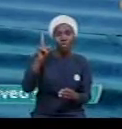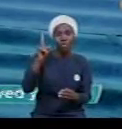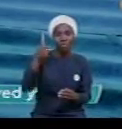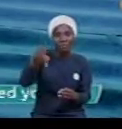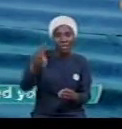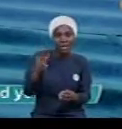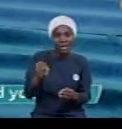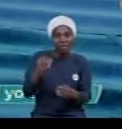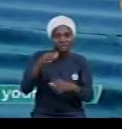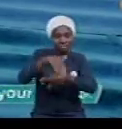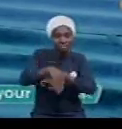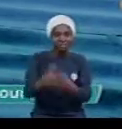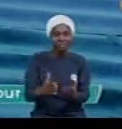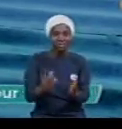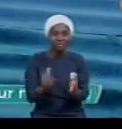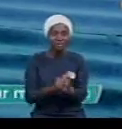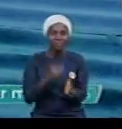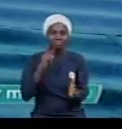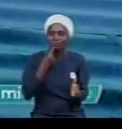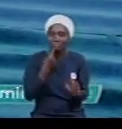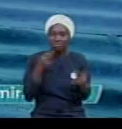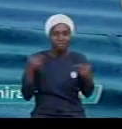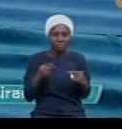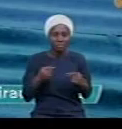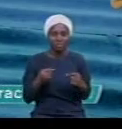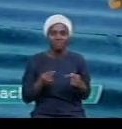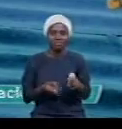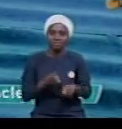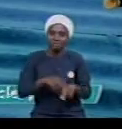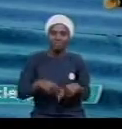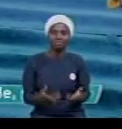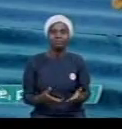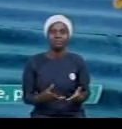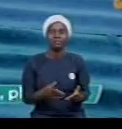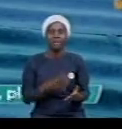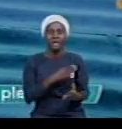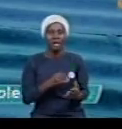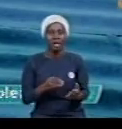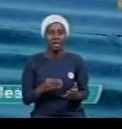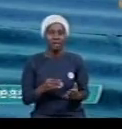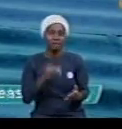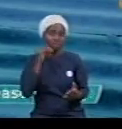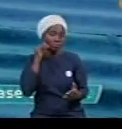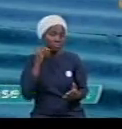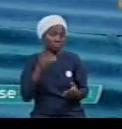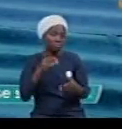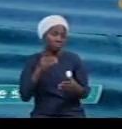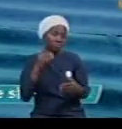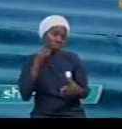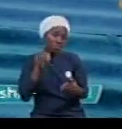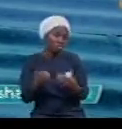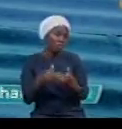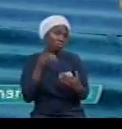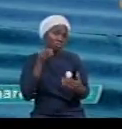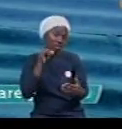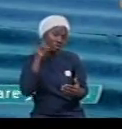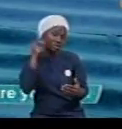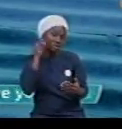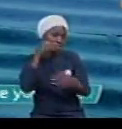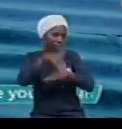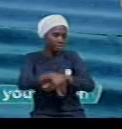ye pain ya wa very serious so mo sa di pe mo ji mo fe to ni oru ana mi